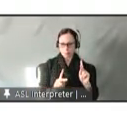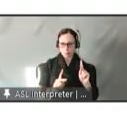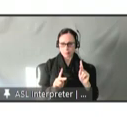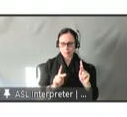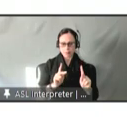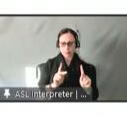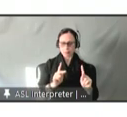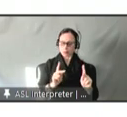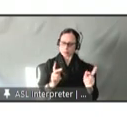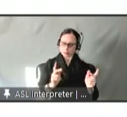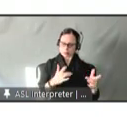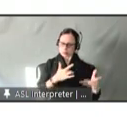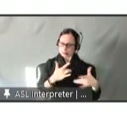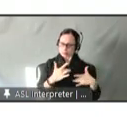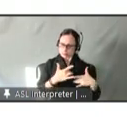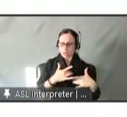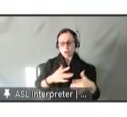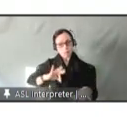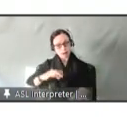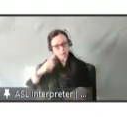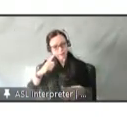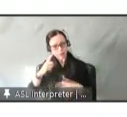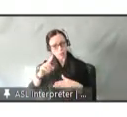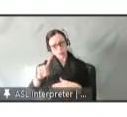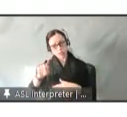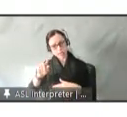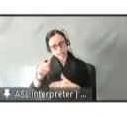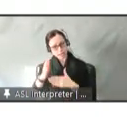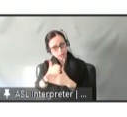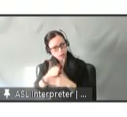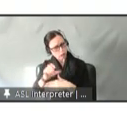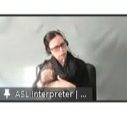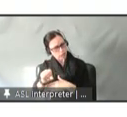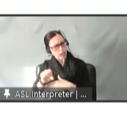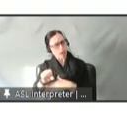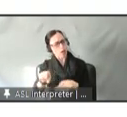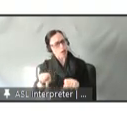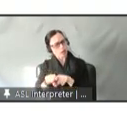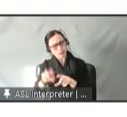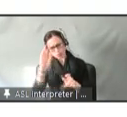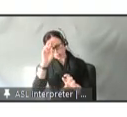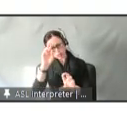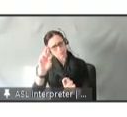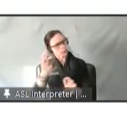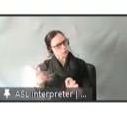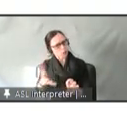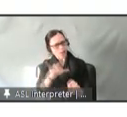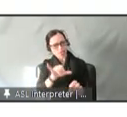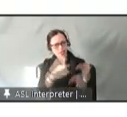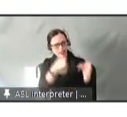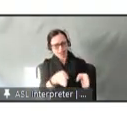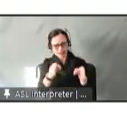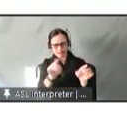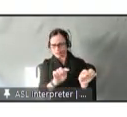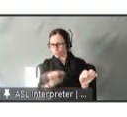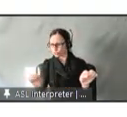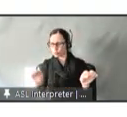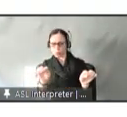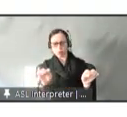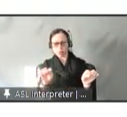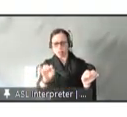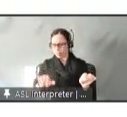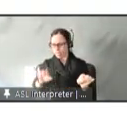there are benefits to data sharing, there should be some respect paid to the individual to whom that